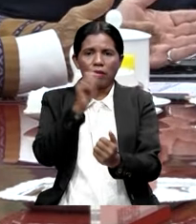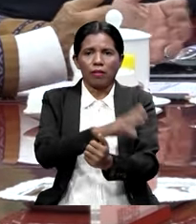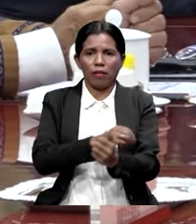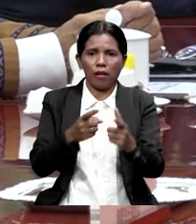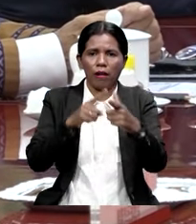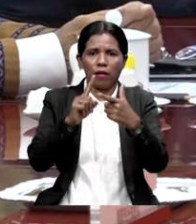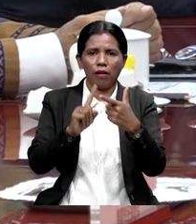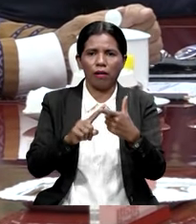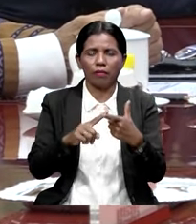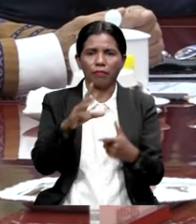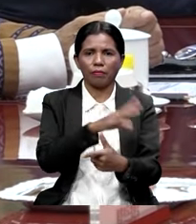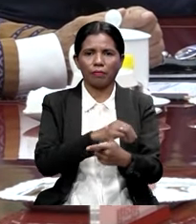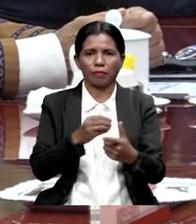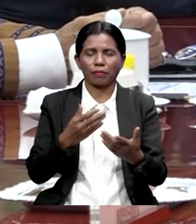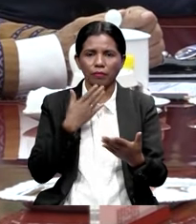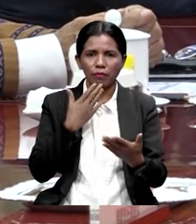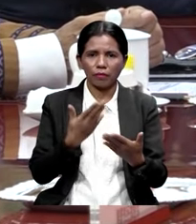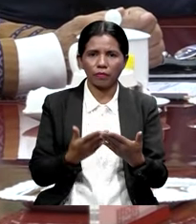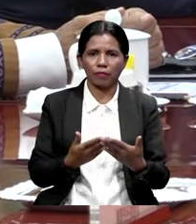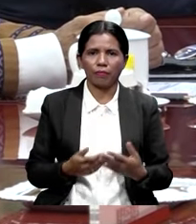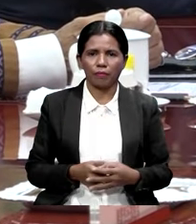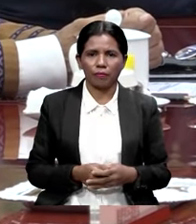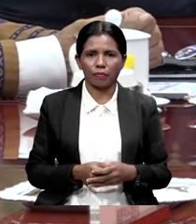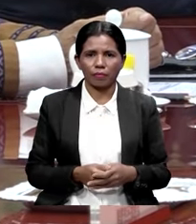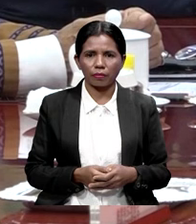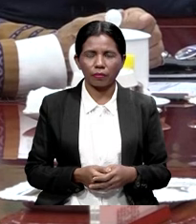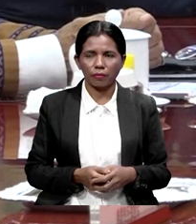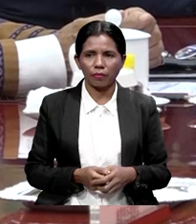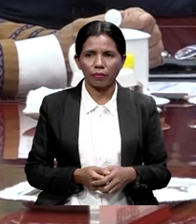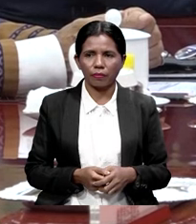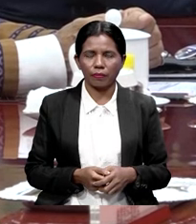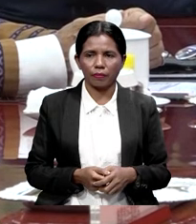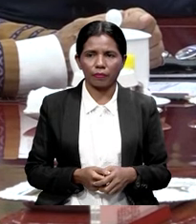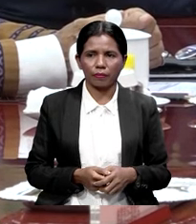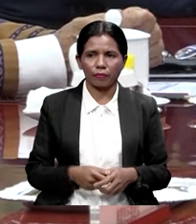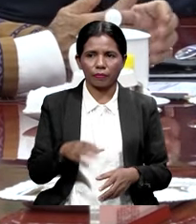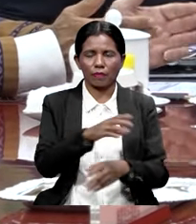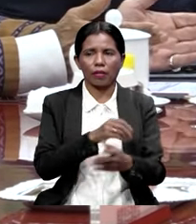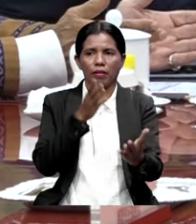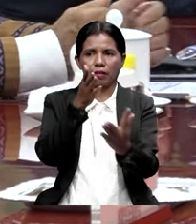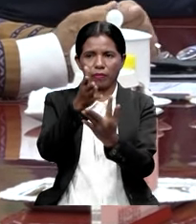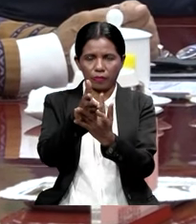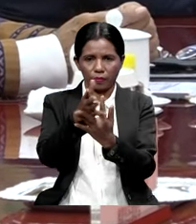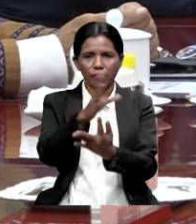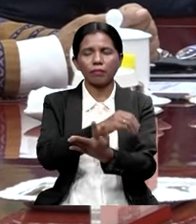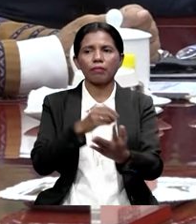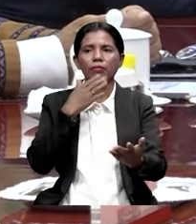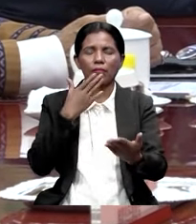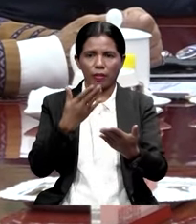now implementing the roadmap towards full accession, hopefully